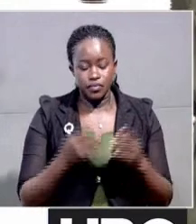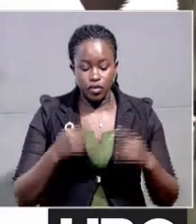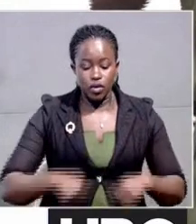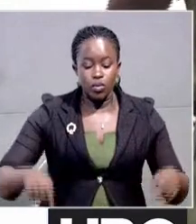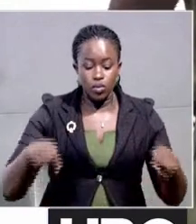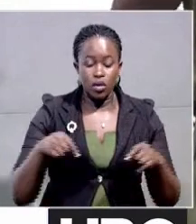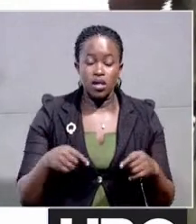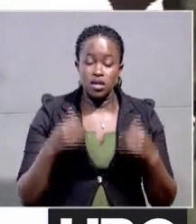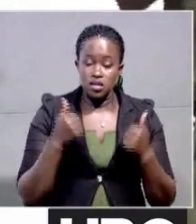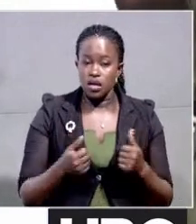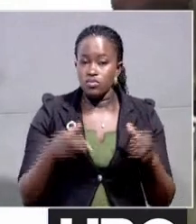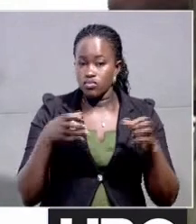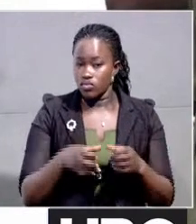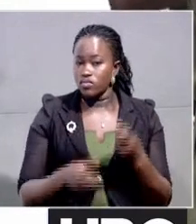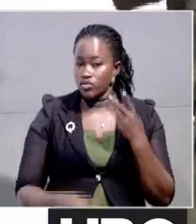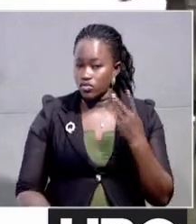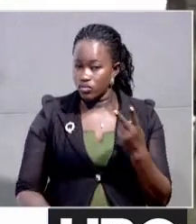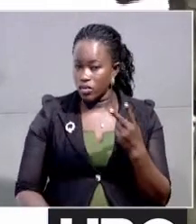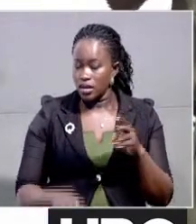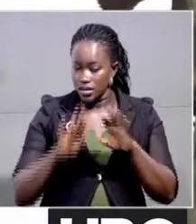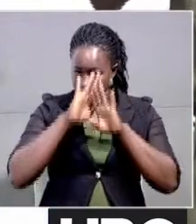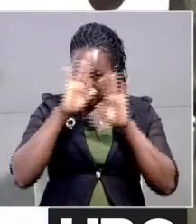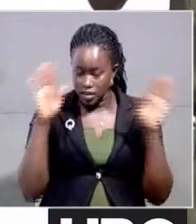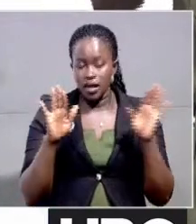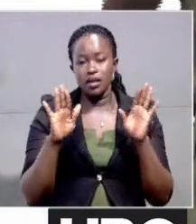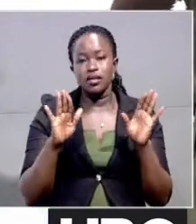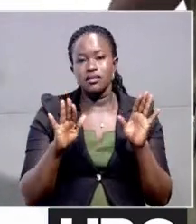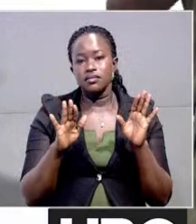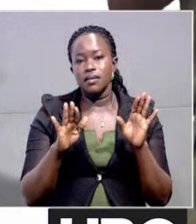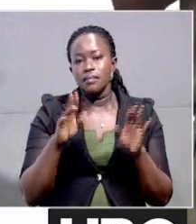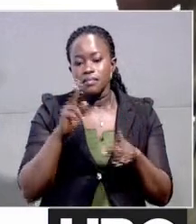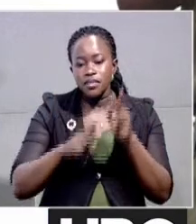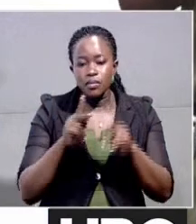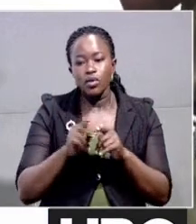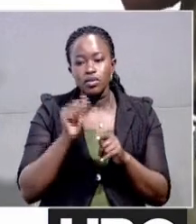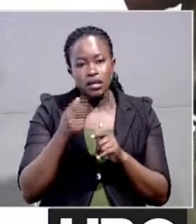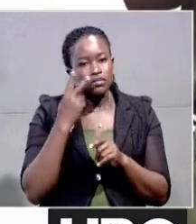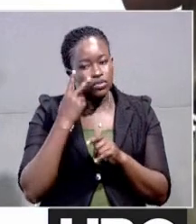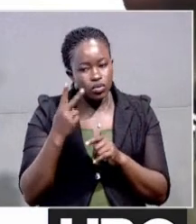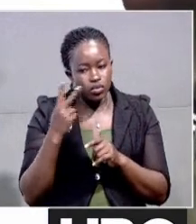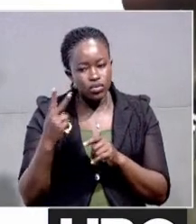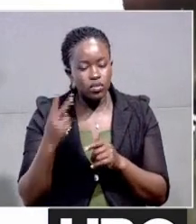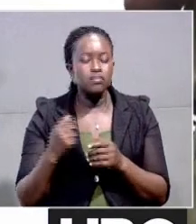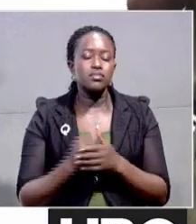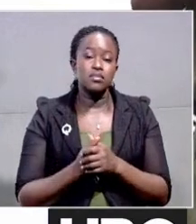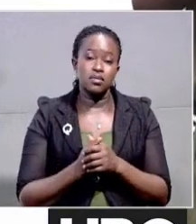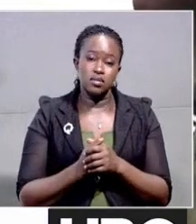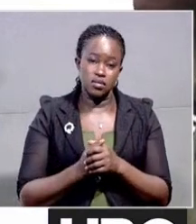These were clearly identified by witnesses who managed to